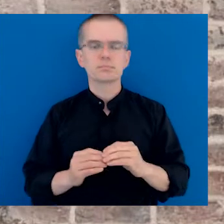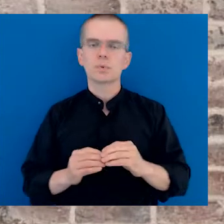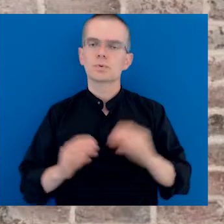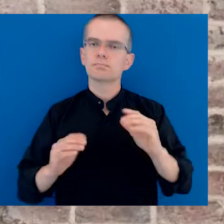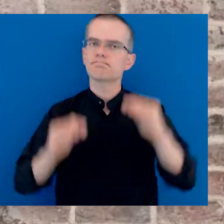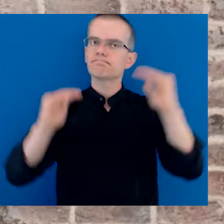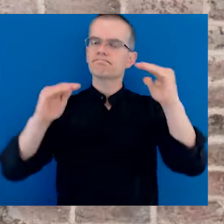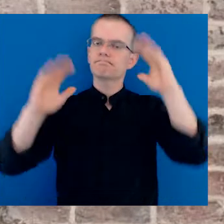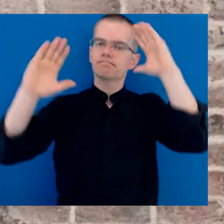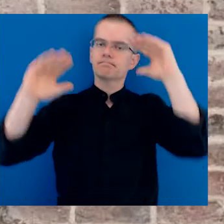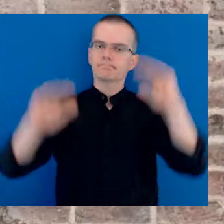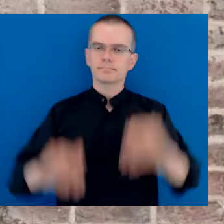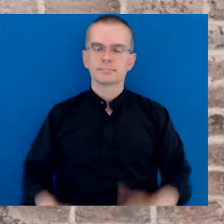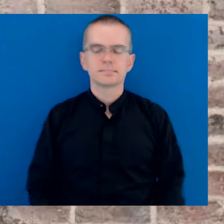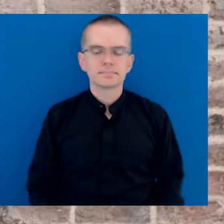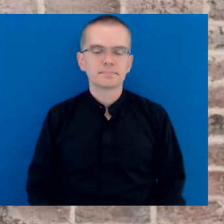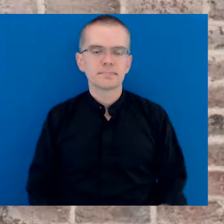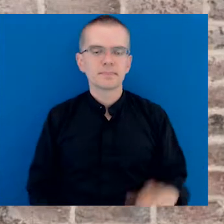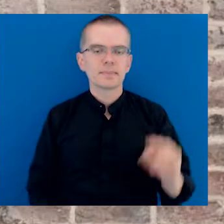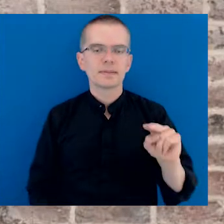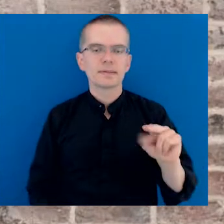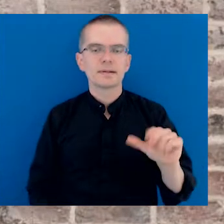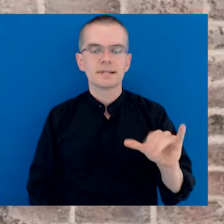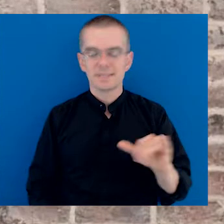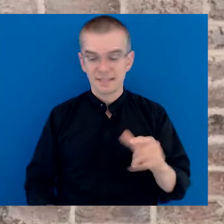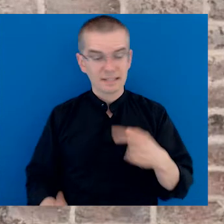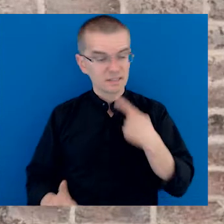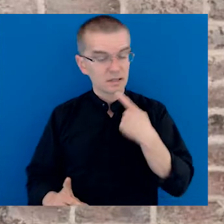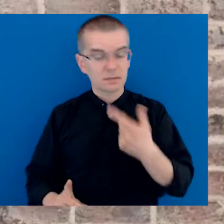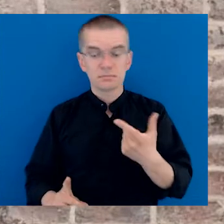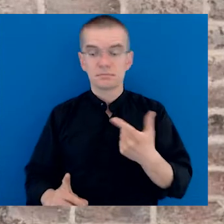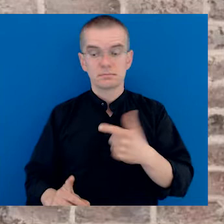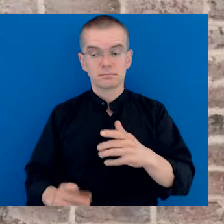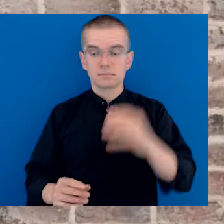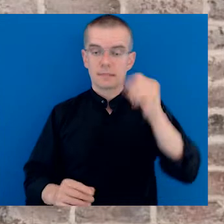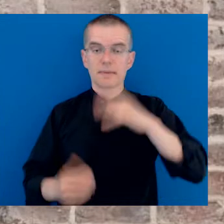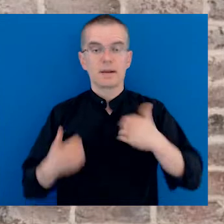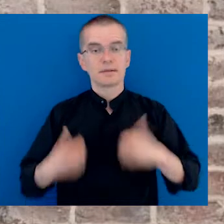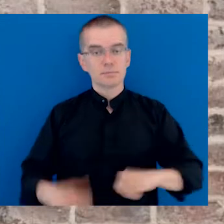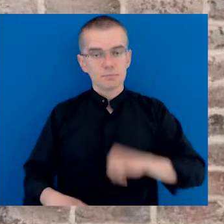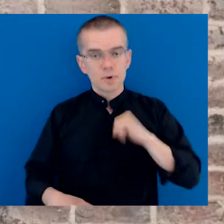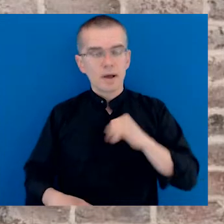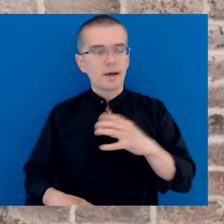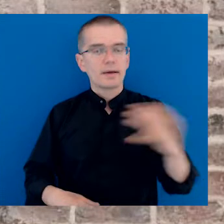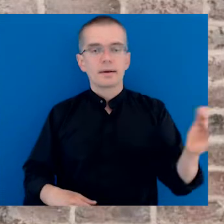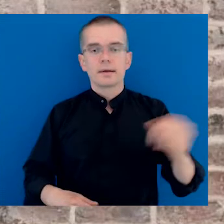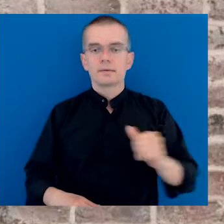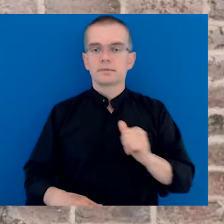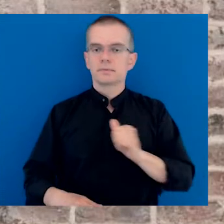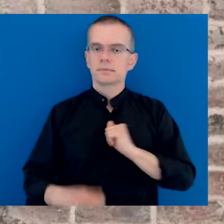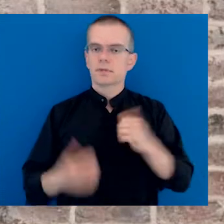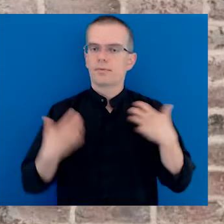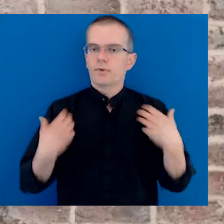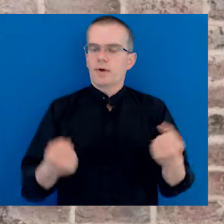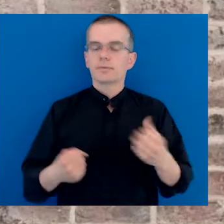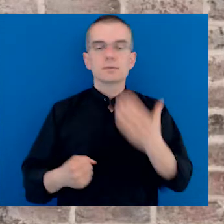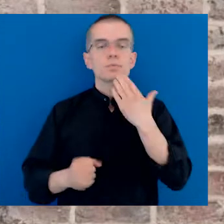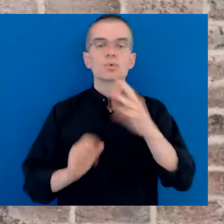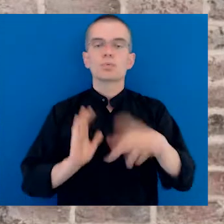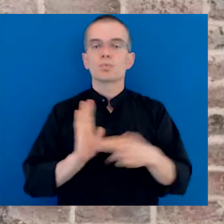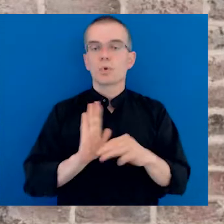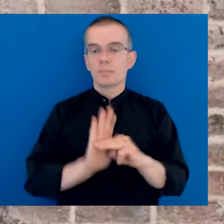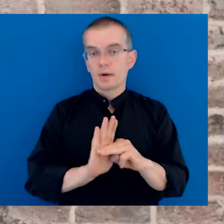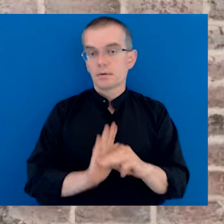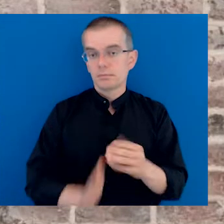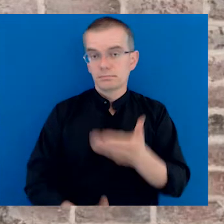just very extraordinary. He was a man with pride and as you said, and self-confidence. And so I really think a really good role model in that